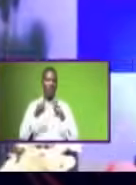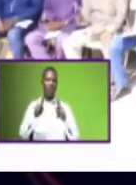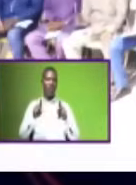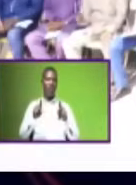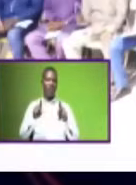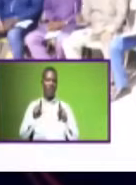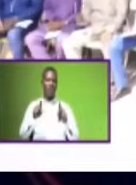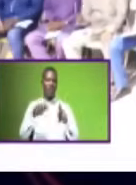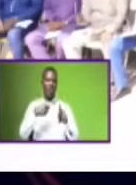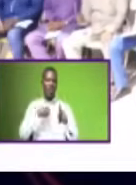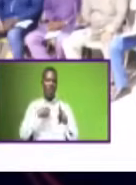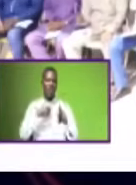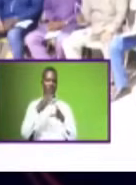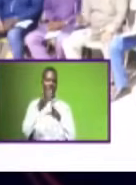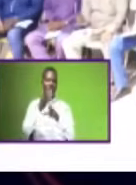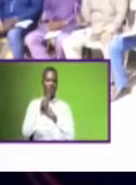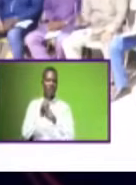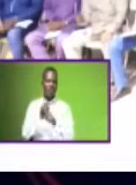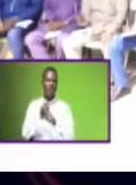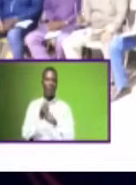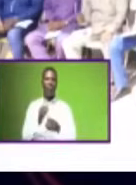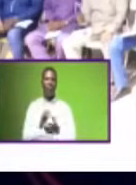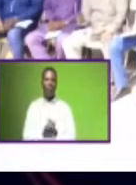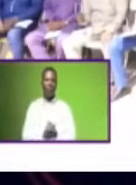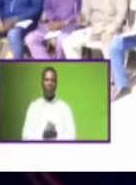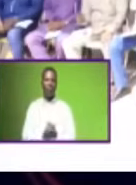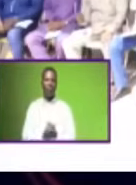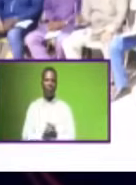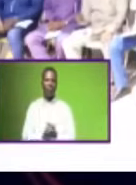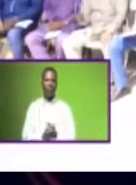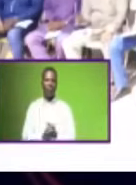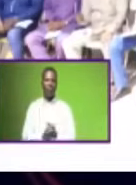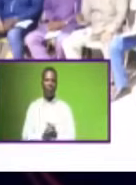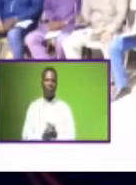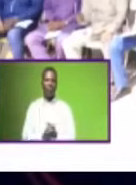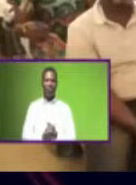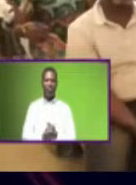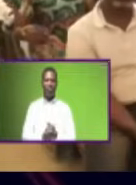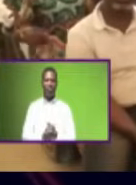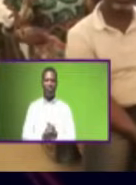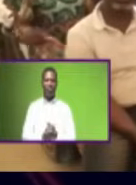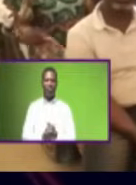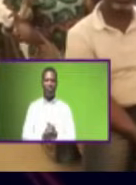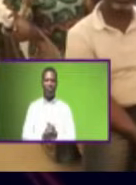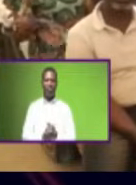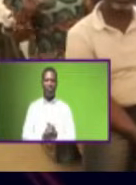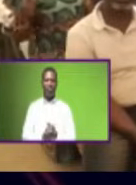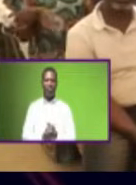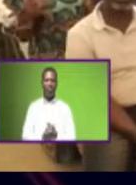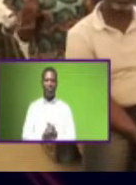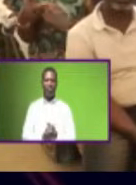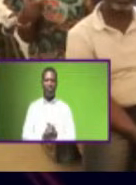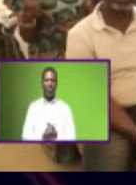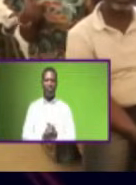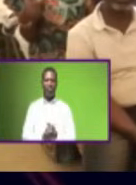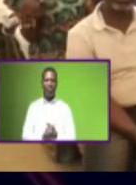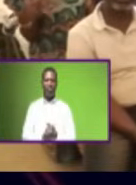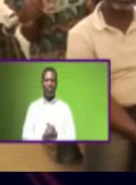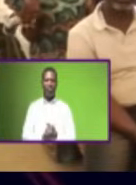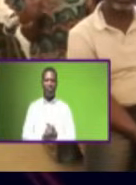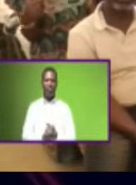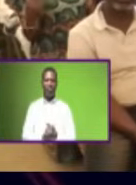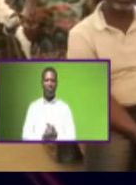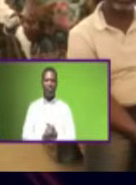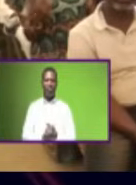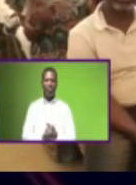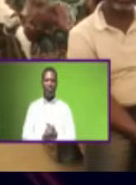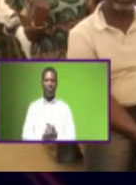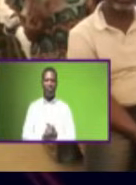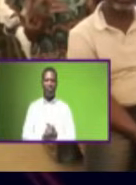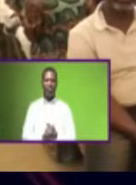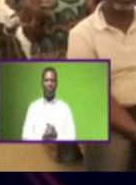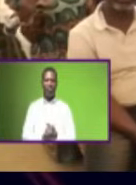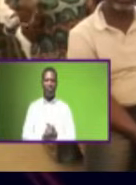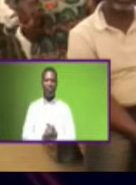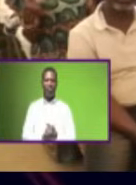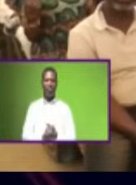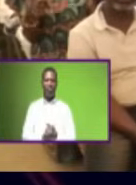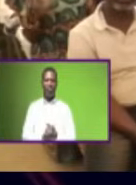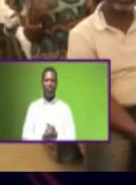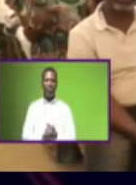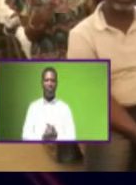told you previously, quite a long time ago, that there are so many things that I'm the only one that was privileged to have access to